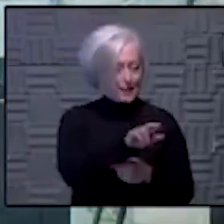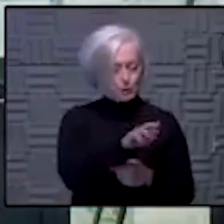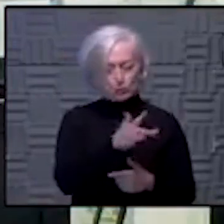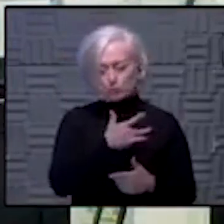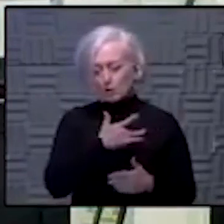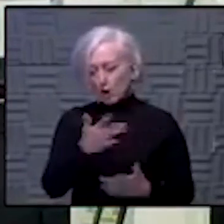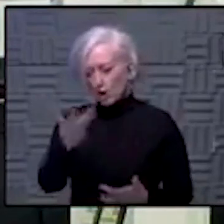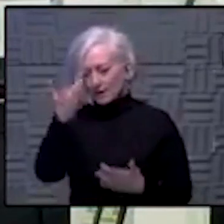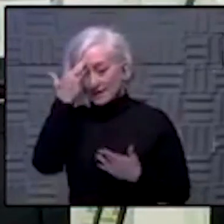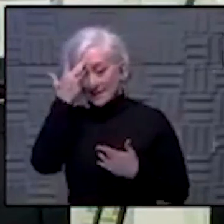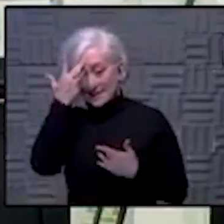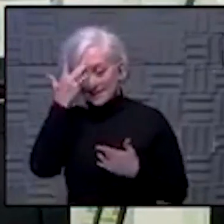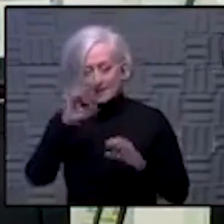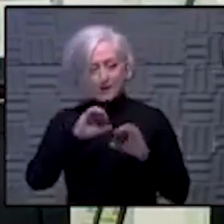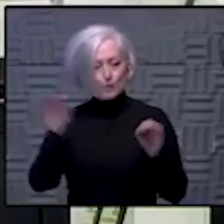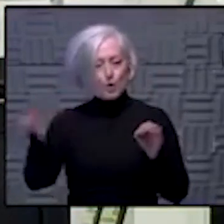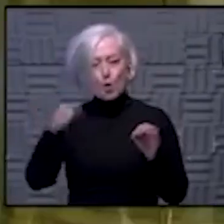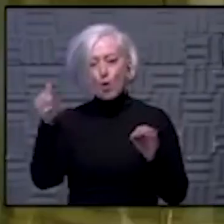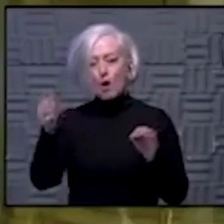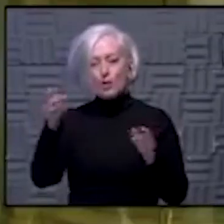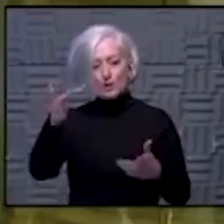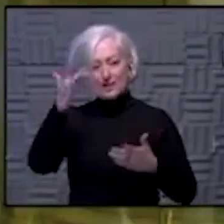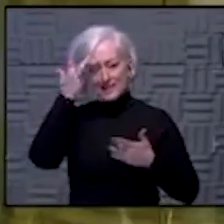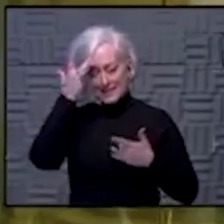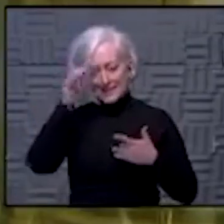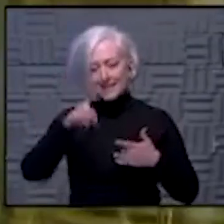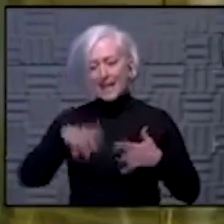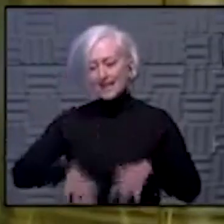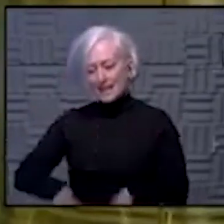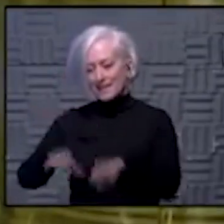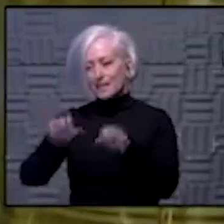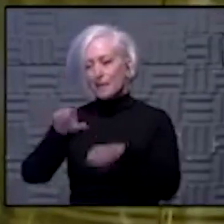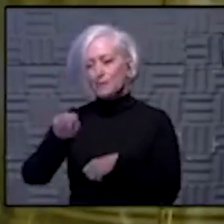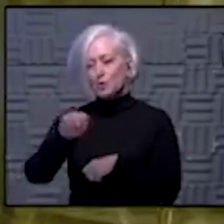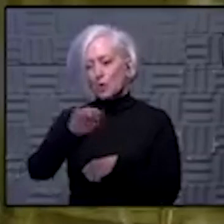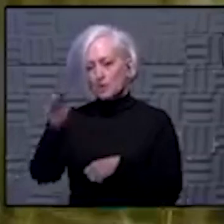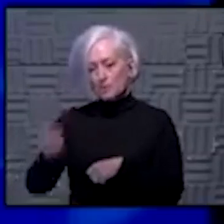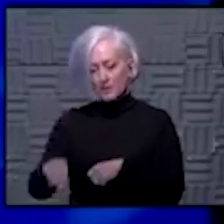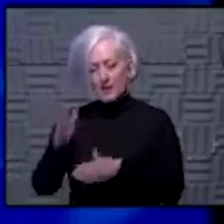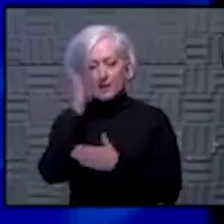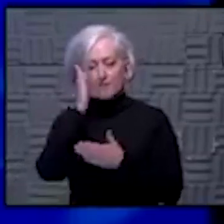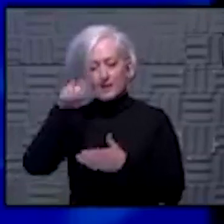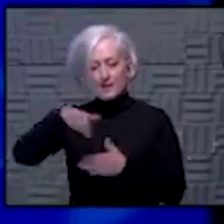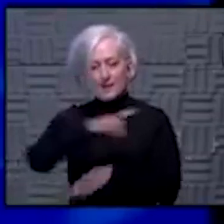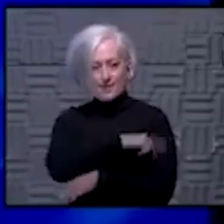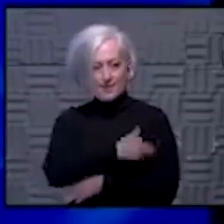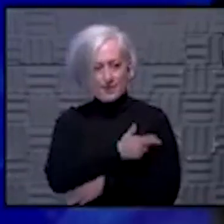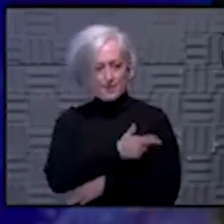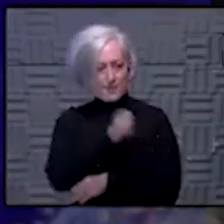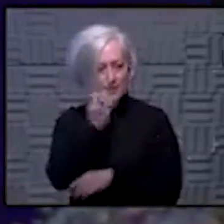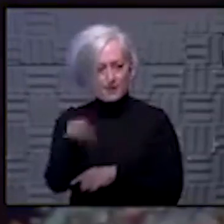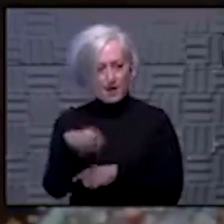not one other disease process that takes up 20% of the beds in this hospital. Not one.